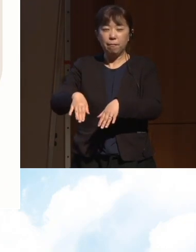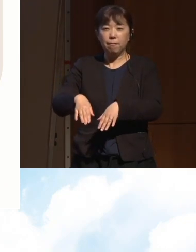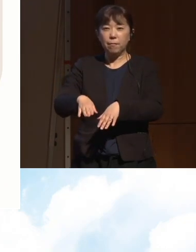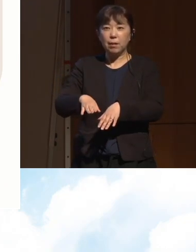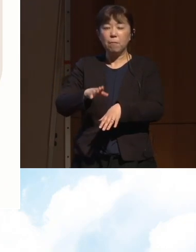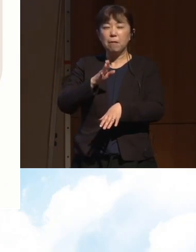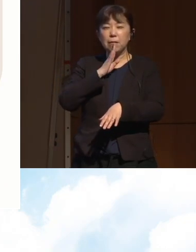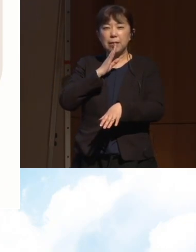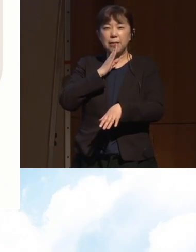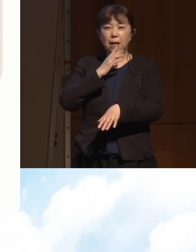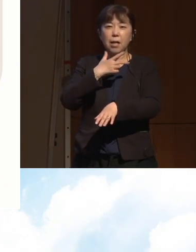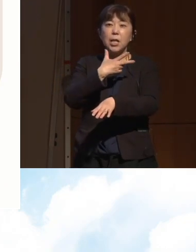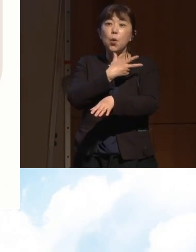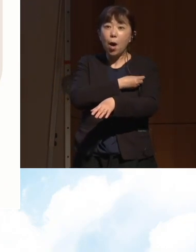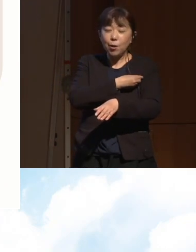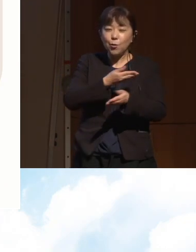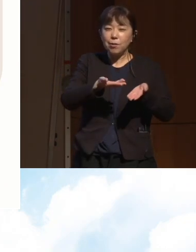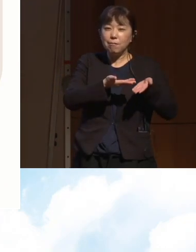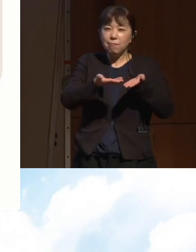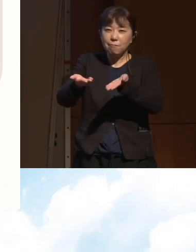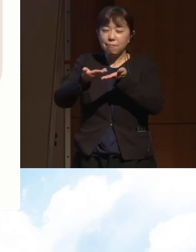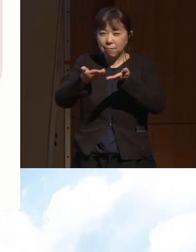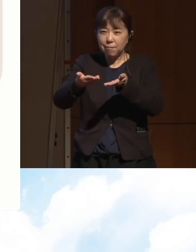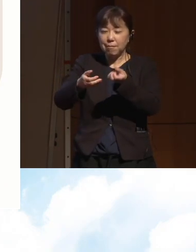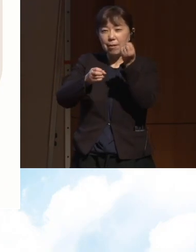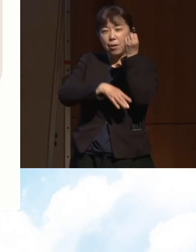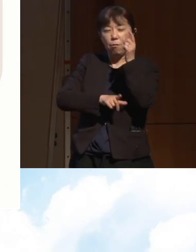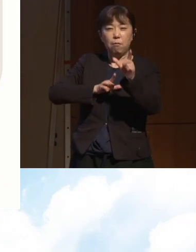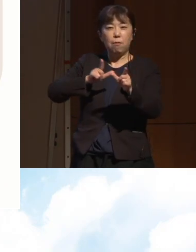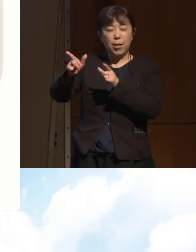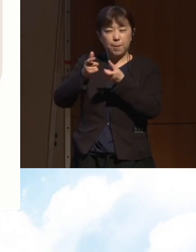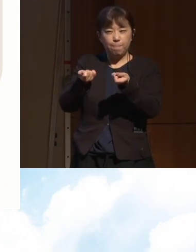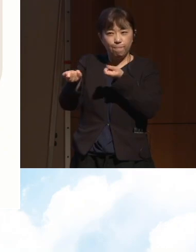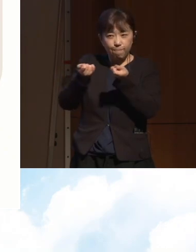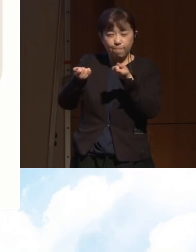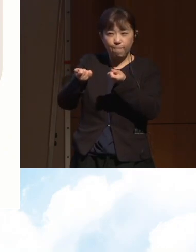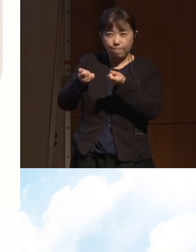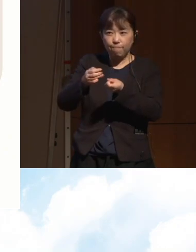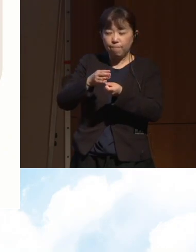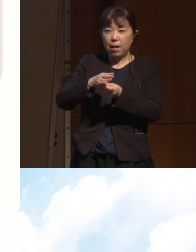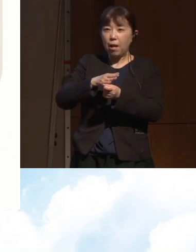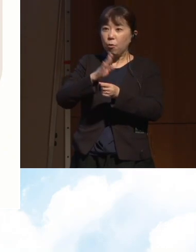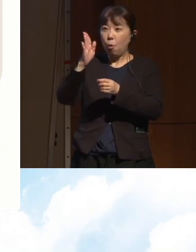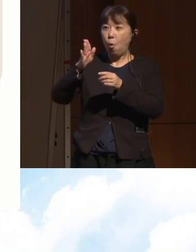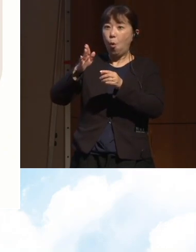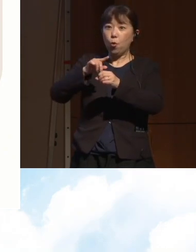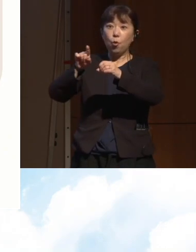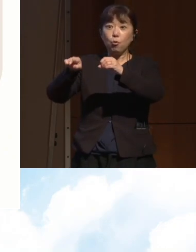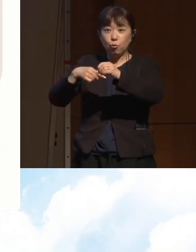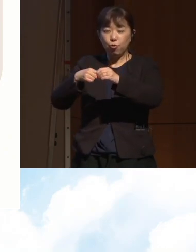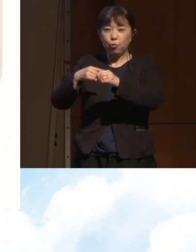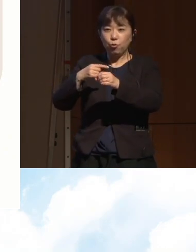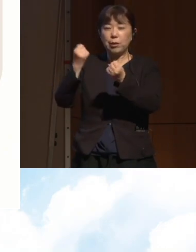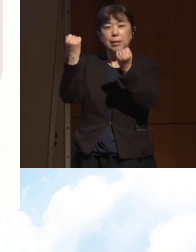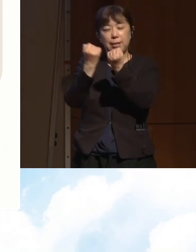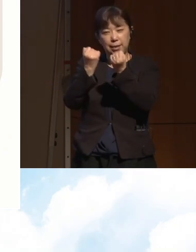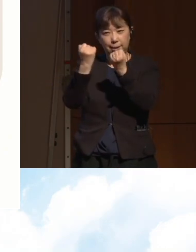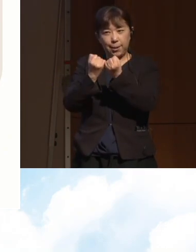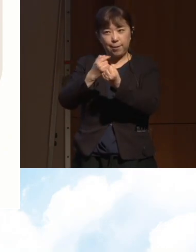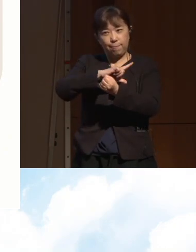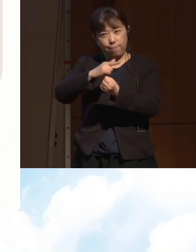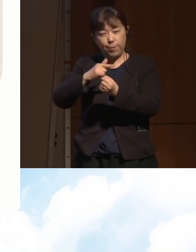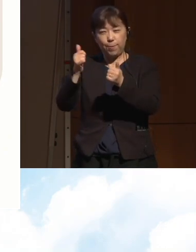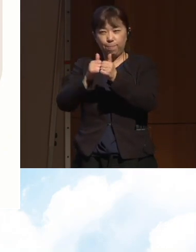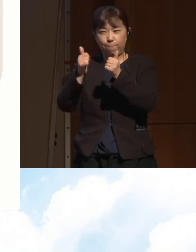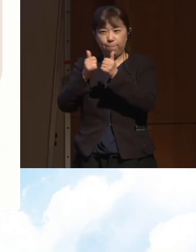the protocol, get it through regulatory and ethical review, train the vaccinators, and perform under